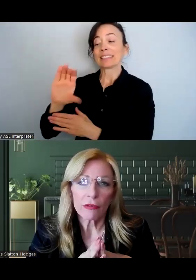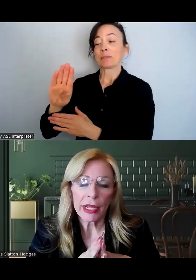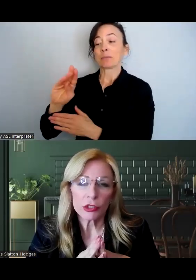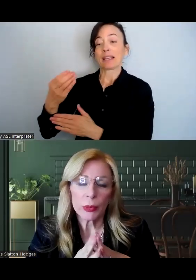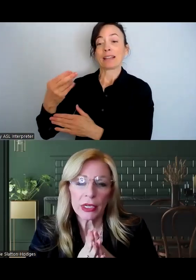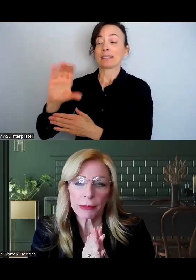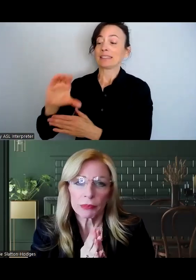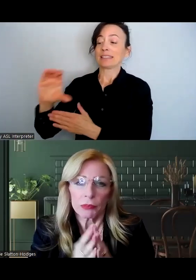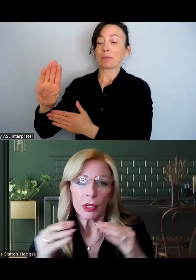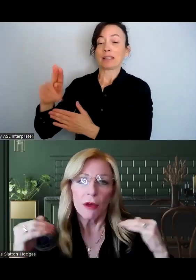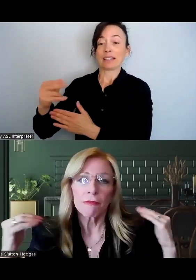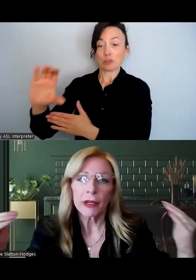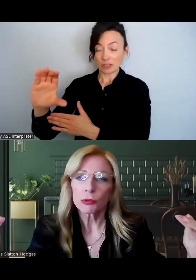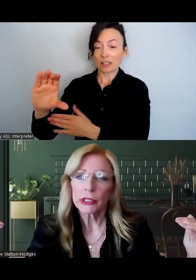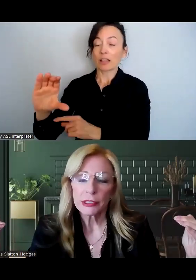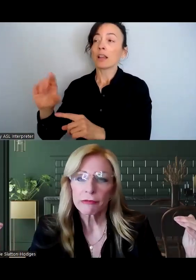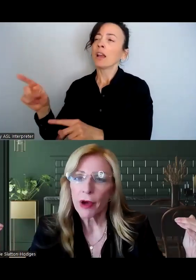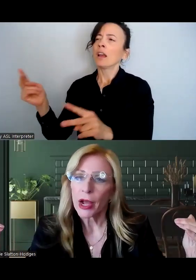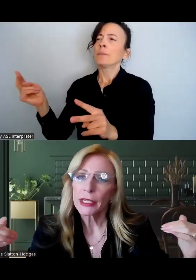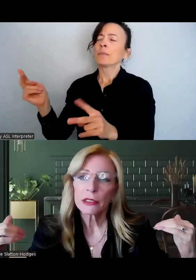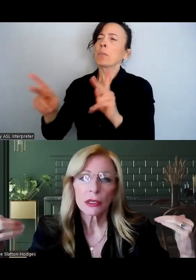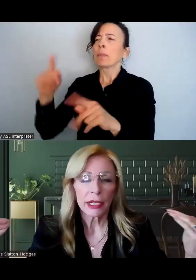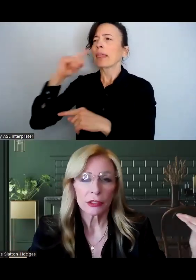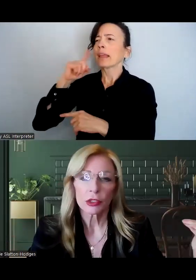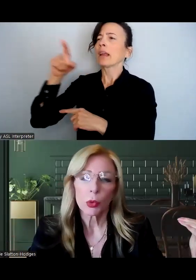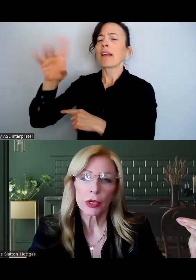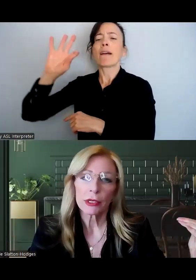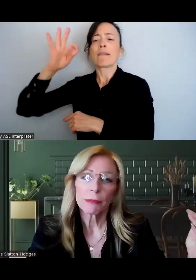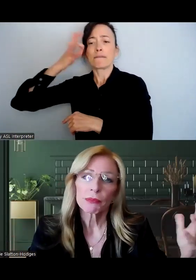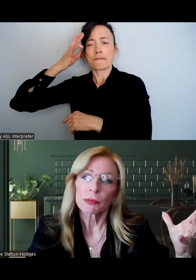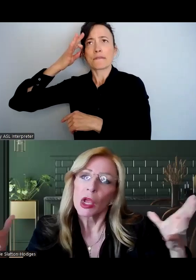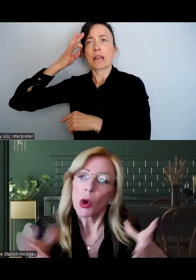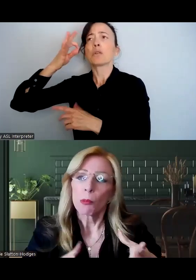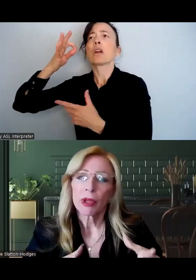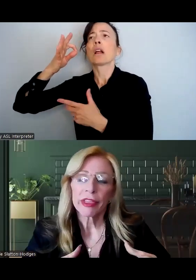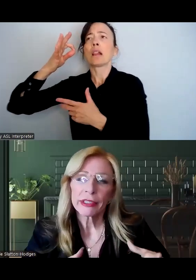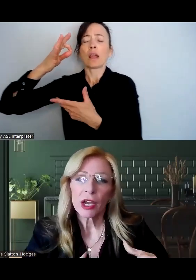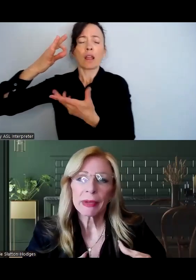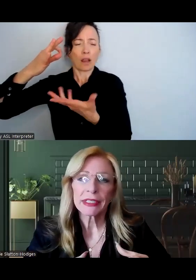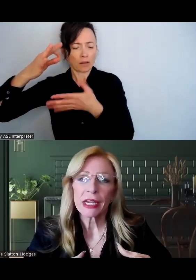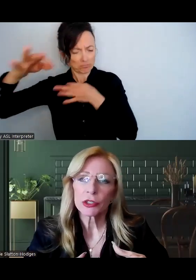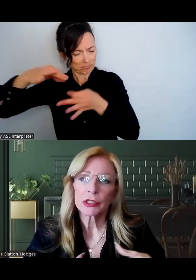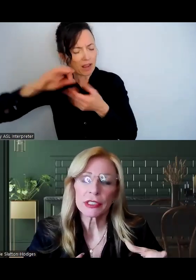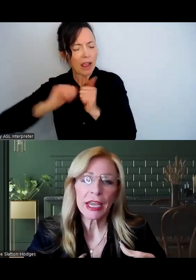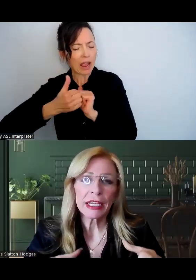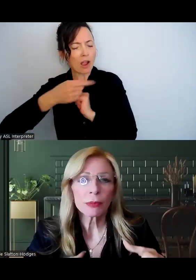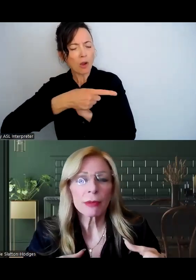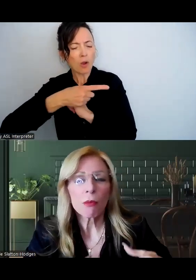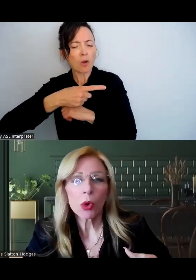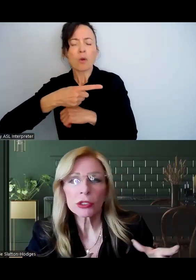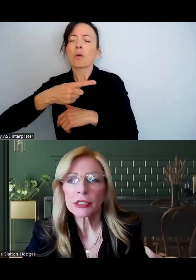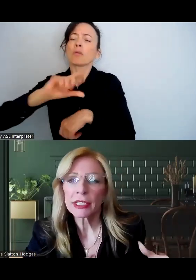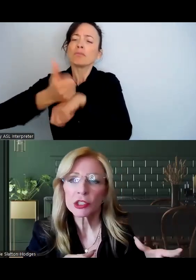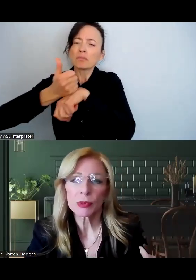thought of as being federally defined and supported, but then coming down to the state